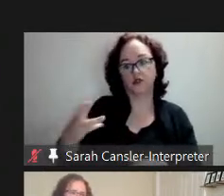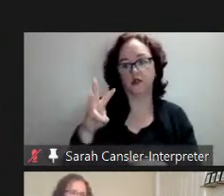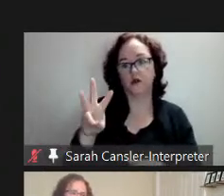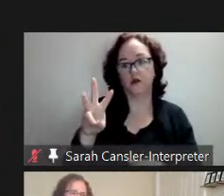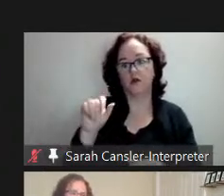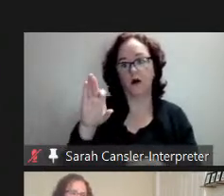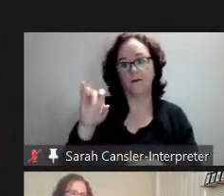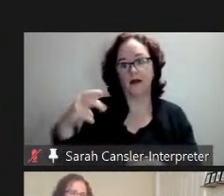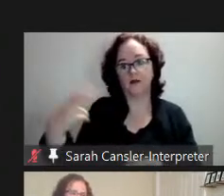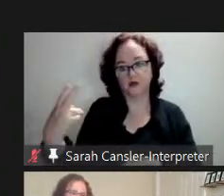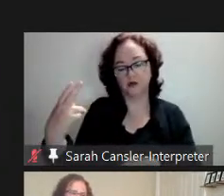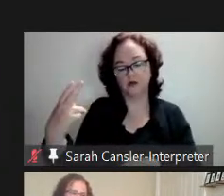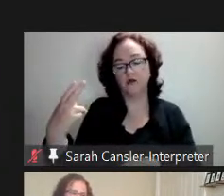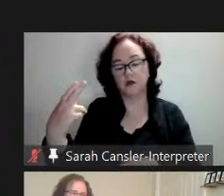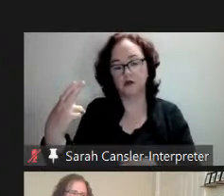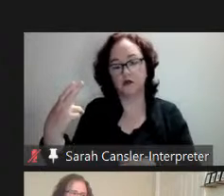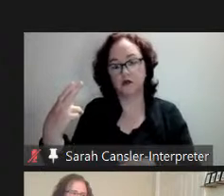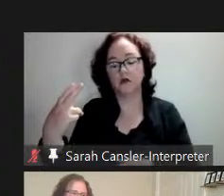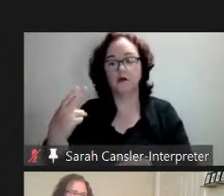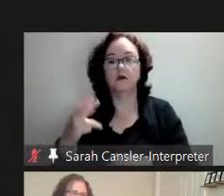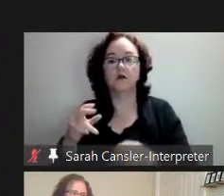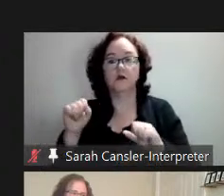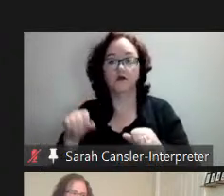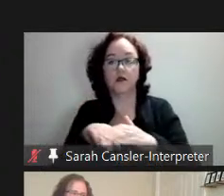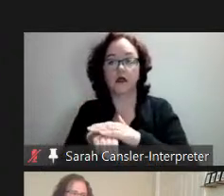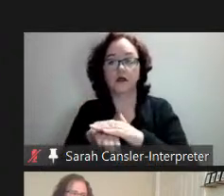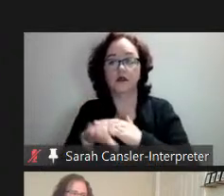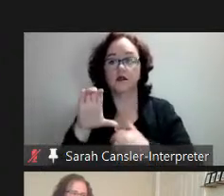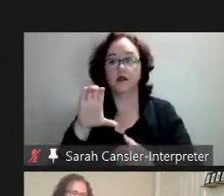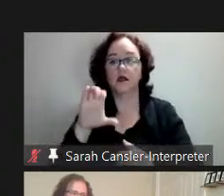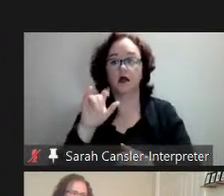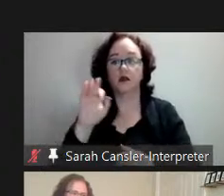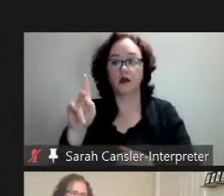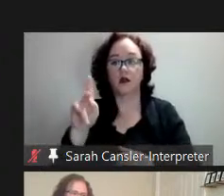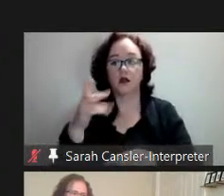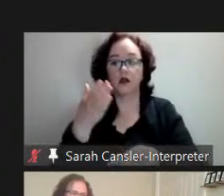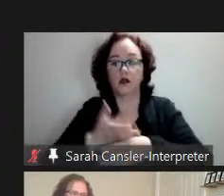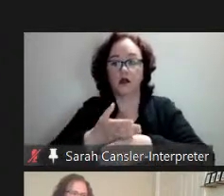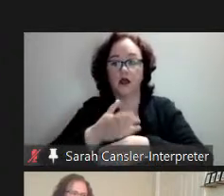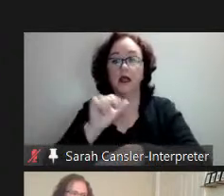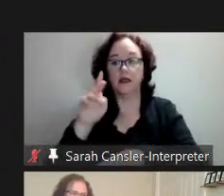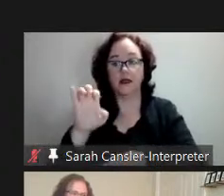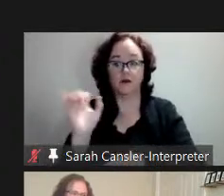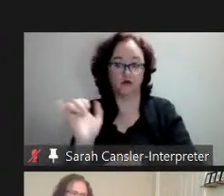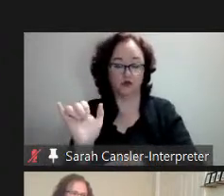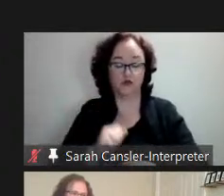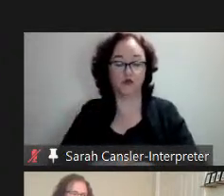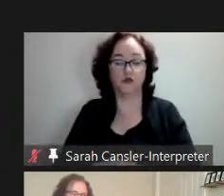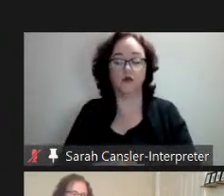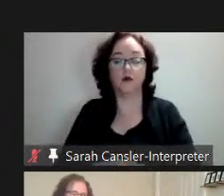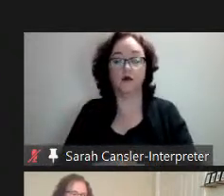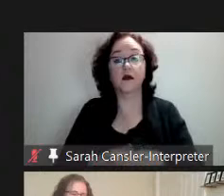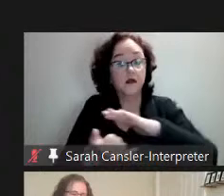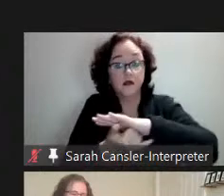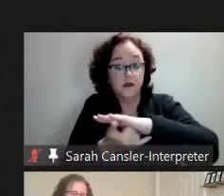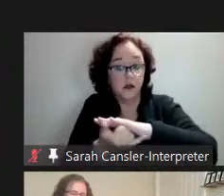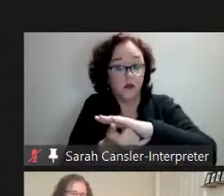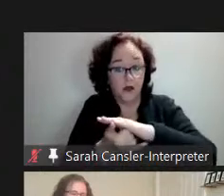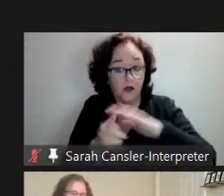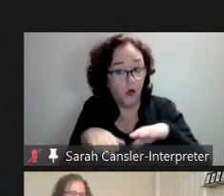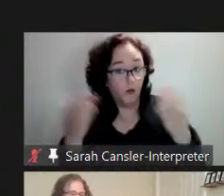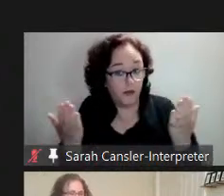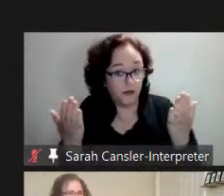although access is also available at Clark Lake. The subway station will not be closed during